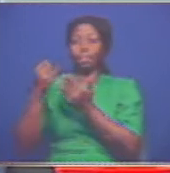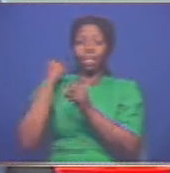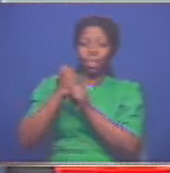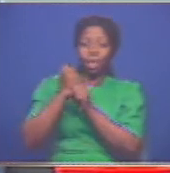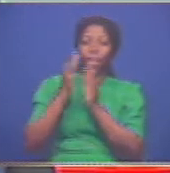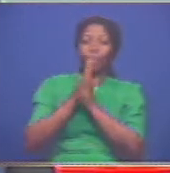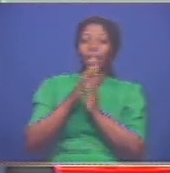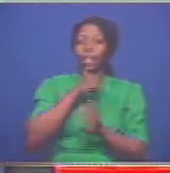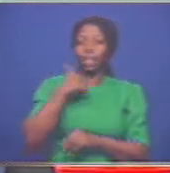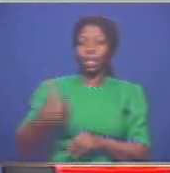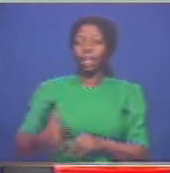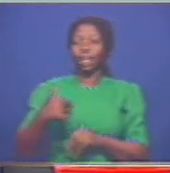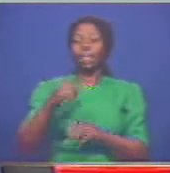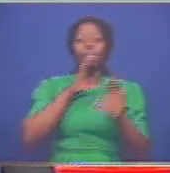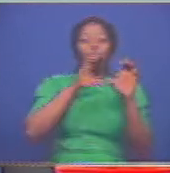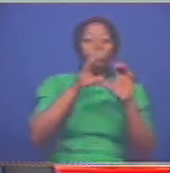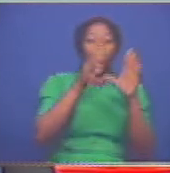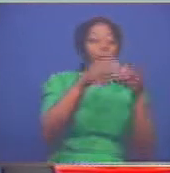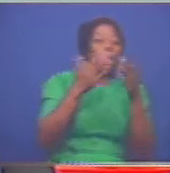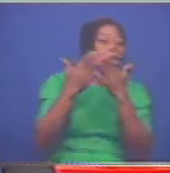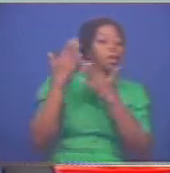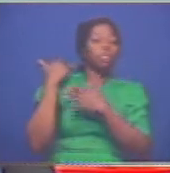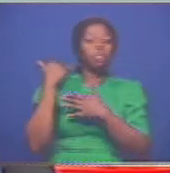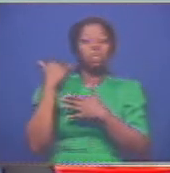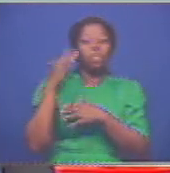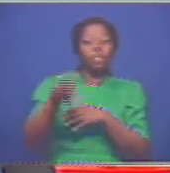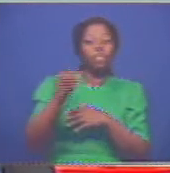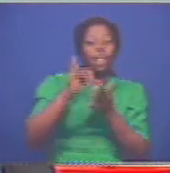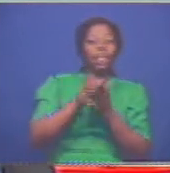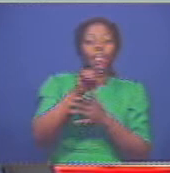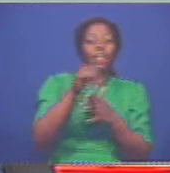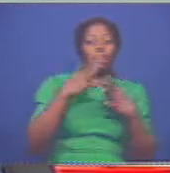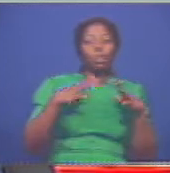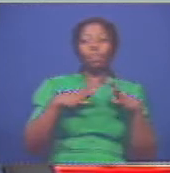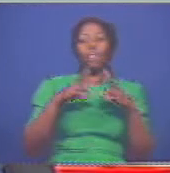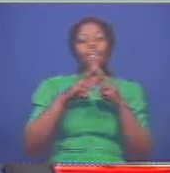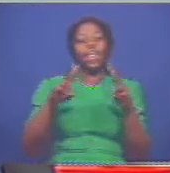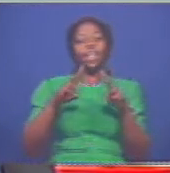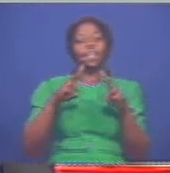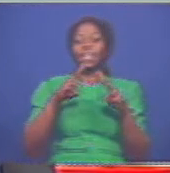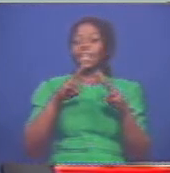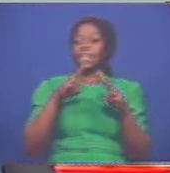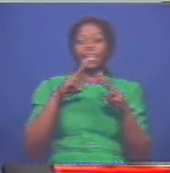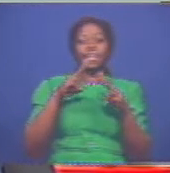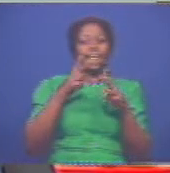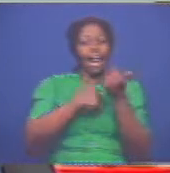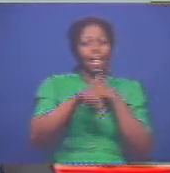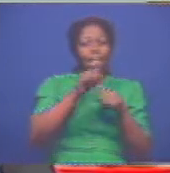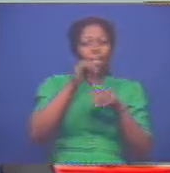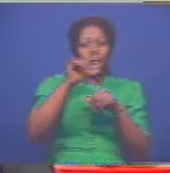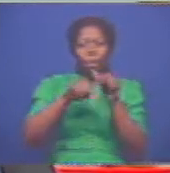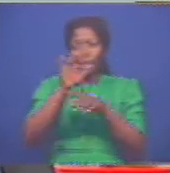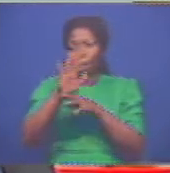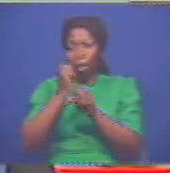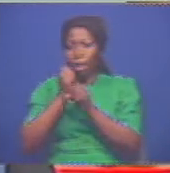and telecommunication company before. You'll find that these guys are quite very aggressive in terms of their work culture.